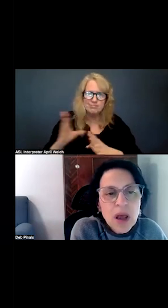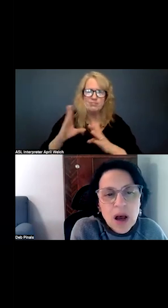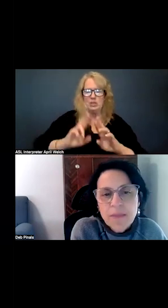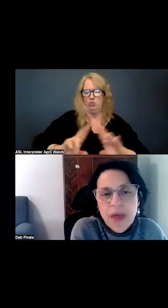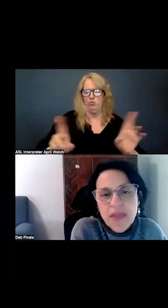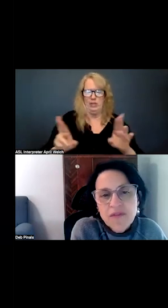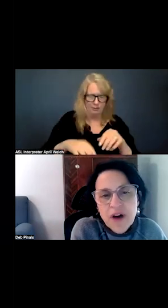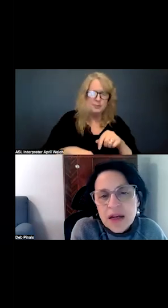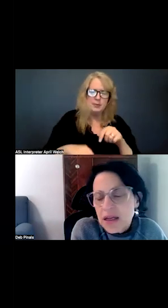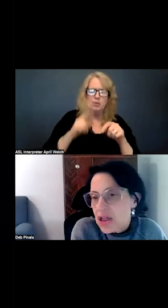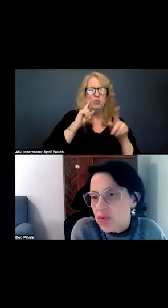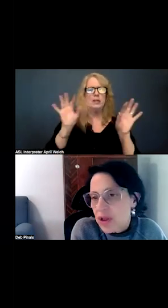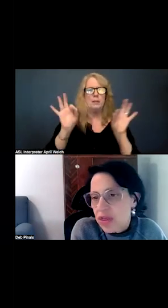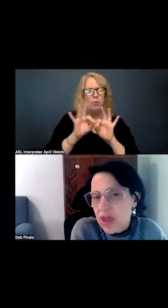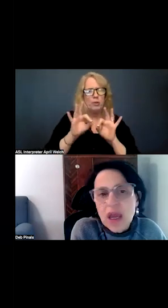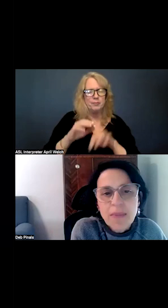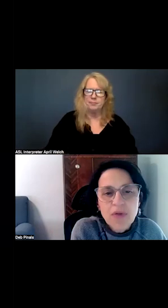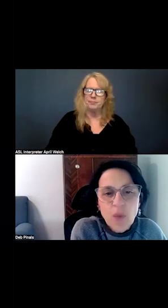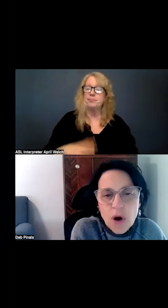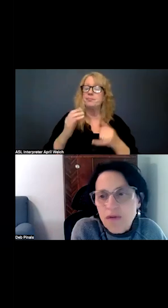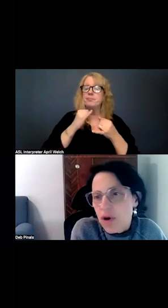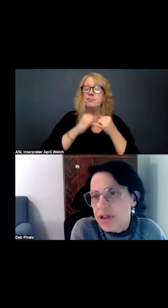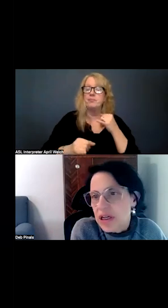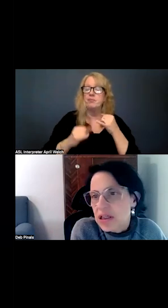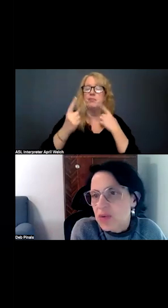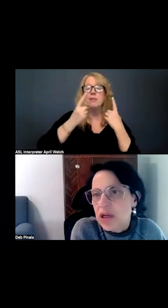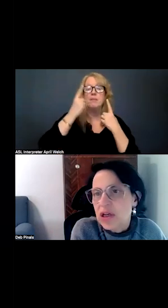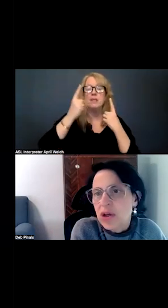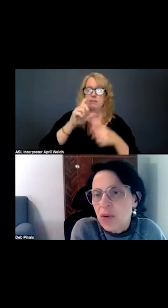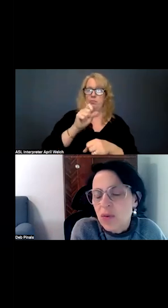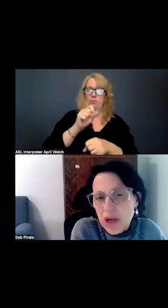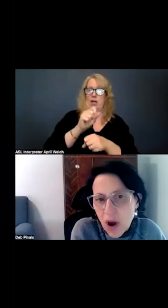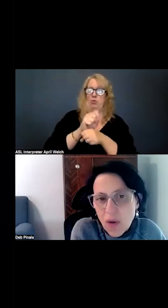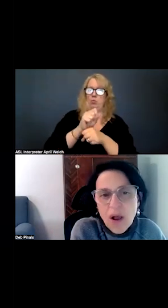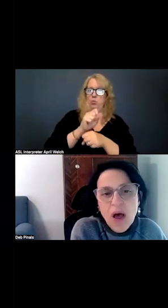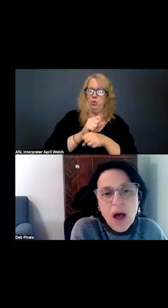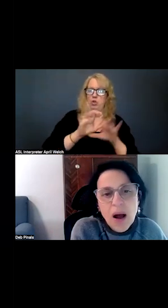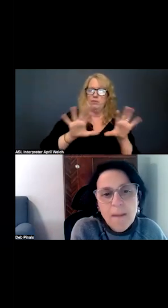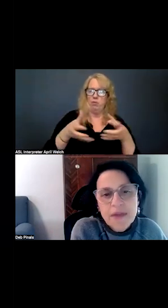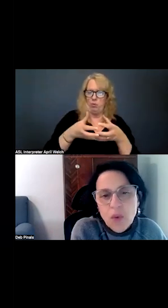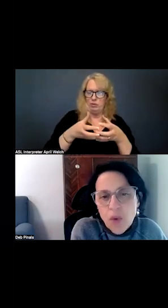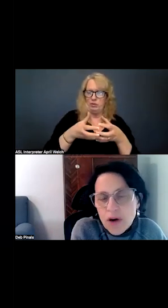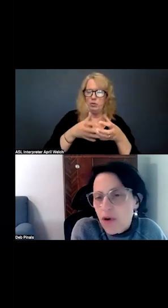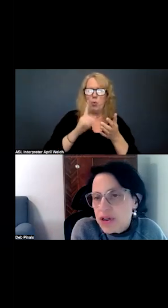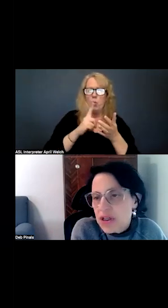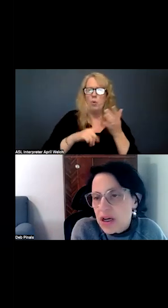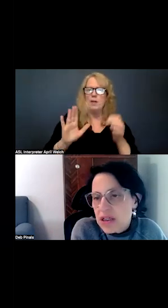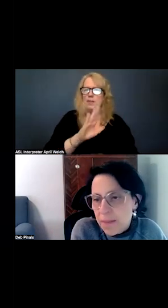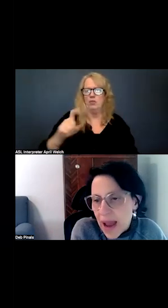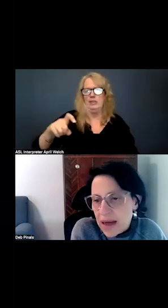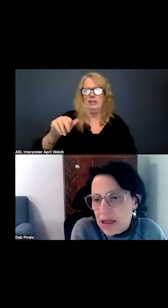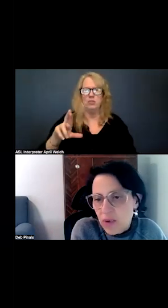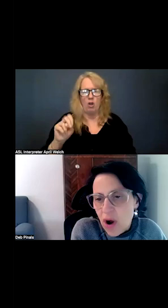important. And then finally, just really thinking about the workforce needs, because we know that the workforce that